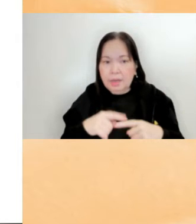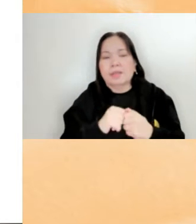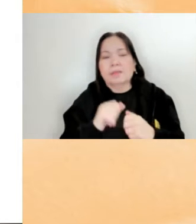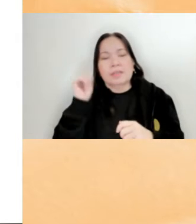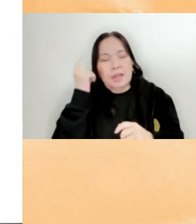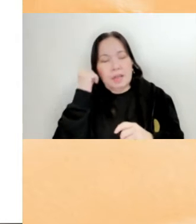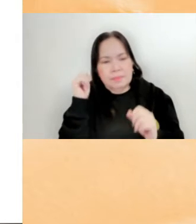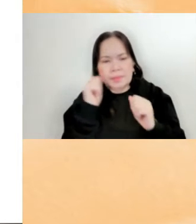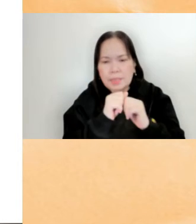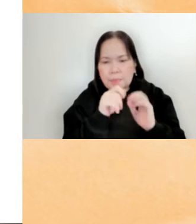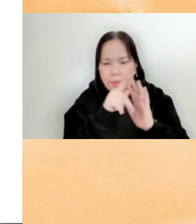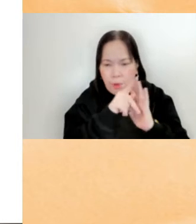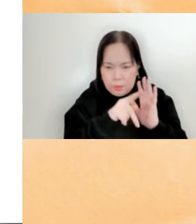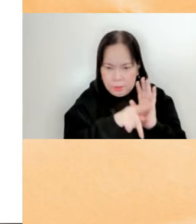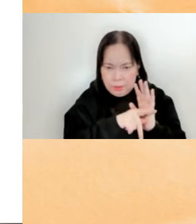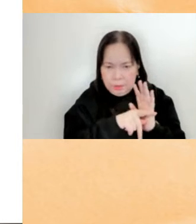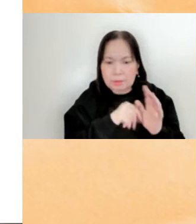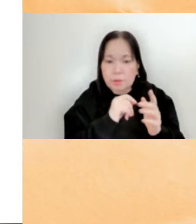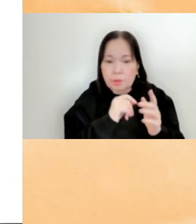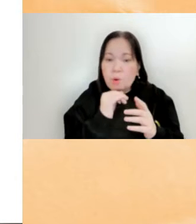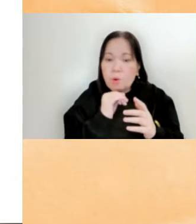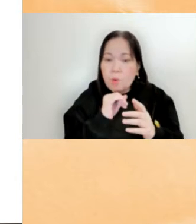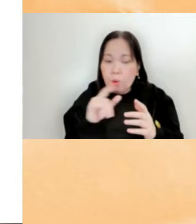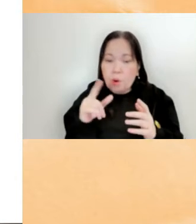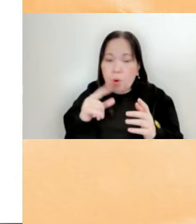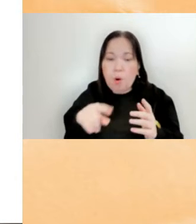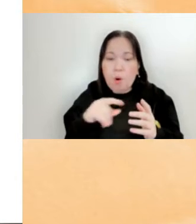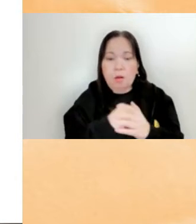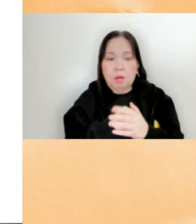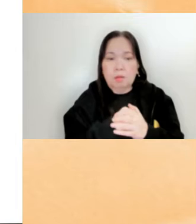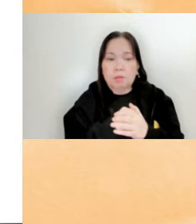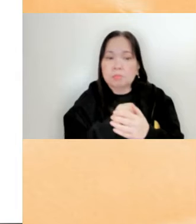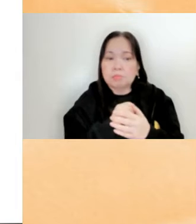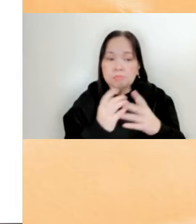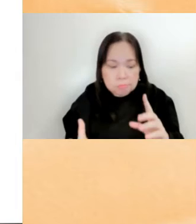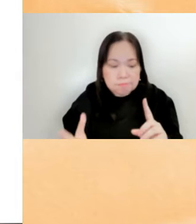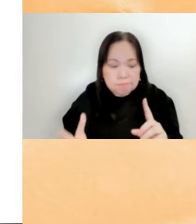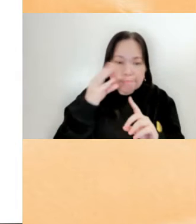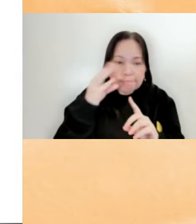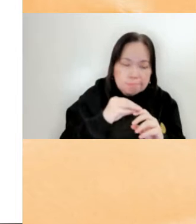policy, as all of these form the social determinants of mental health.